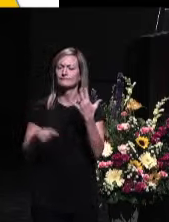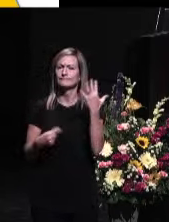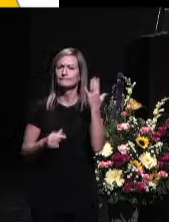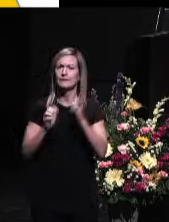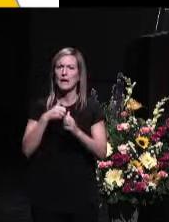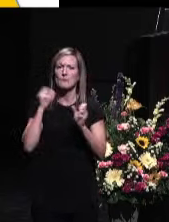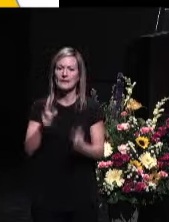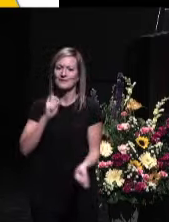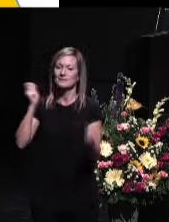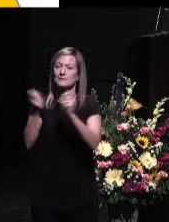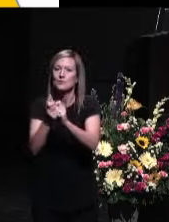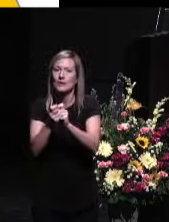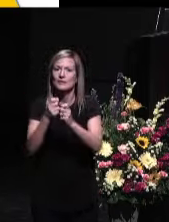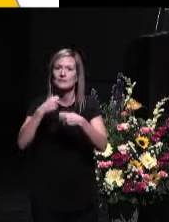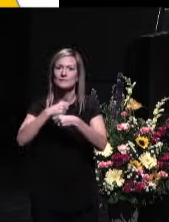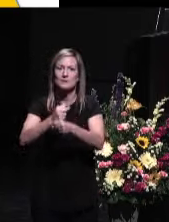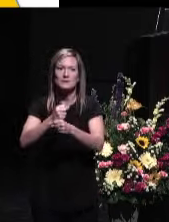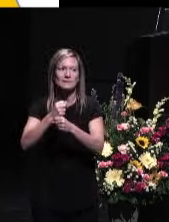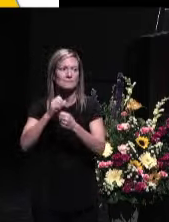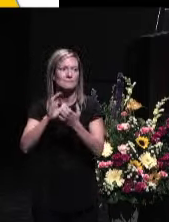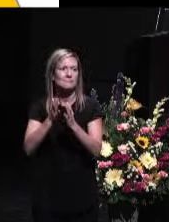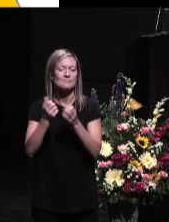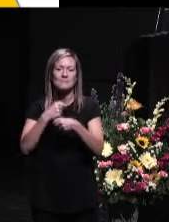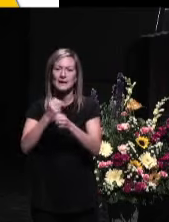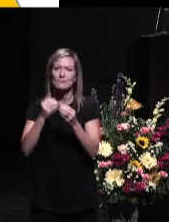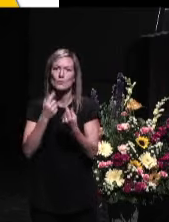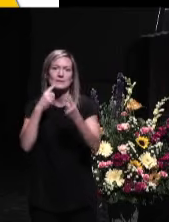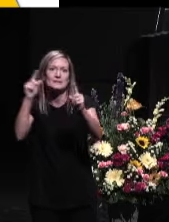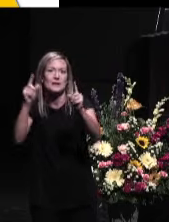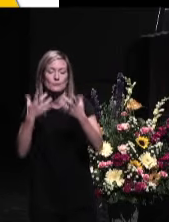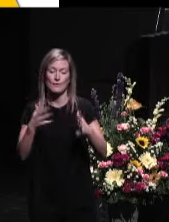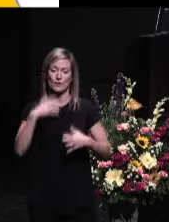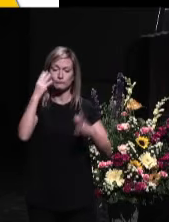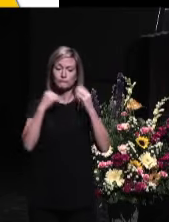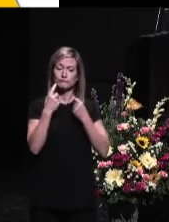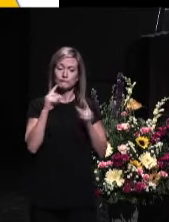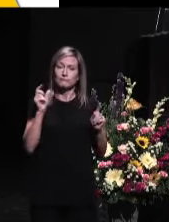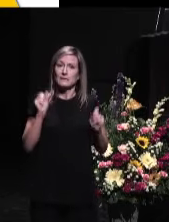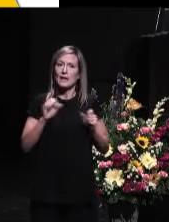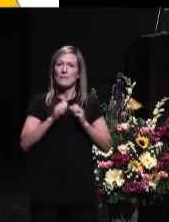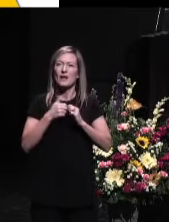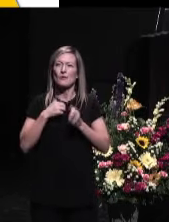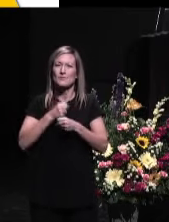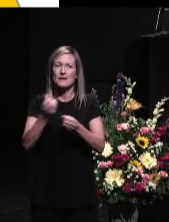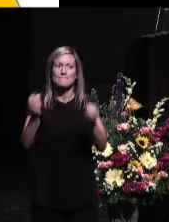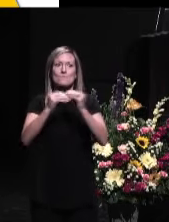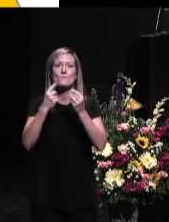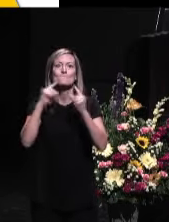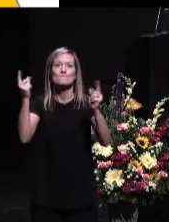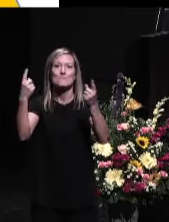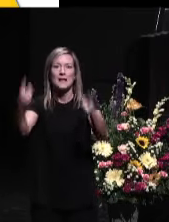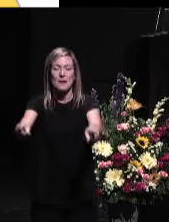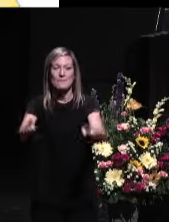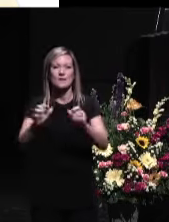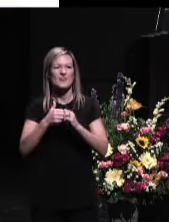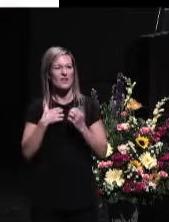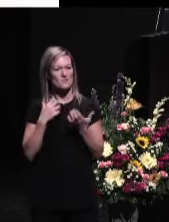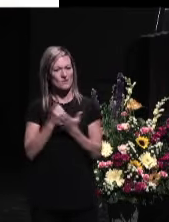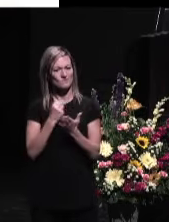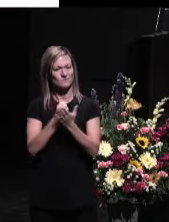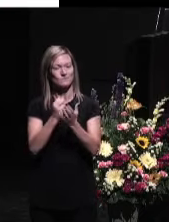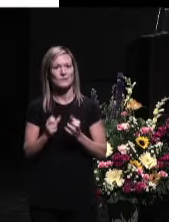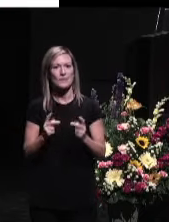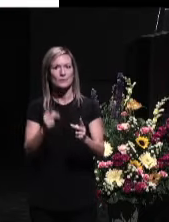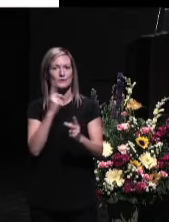of the success that we have and how do we build on that? How do we look at things more self-critically, and how do we seize those opportunities